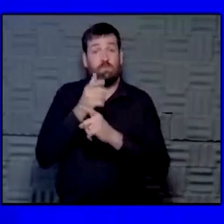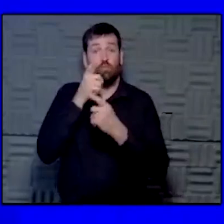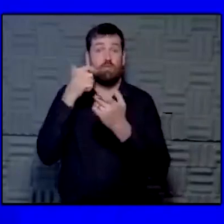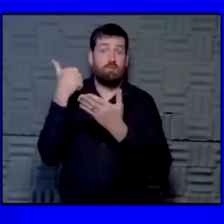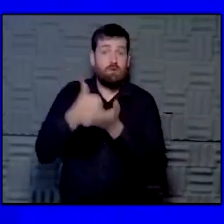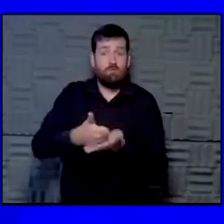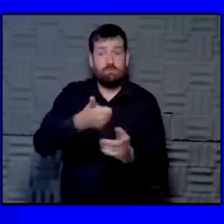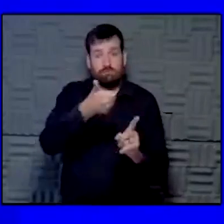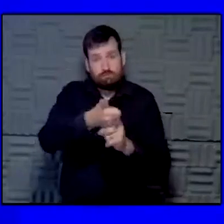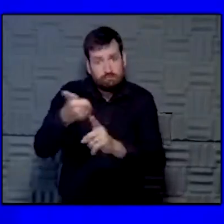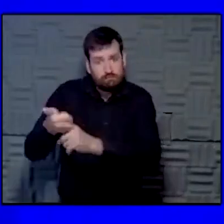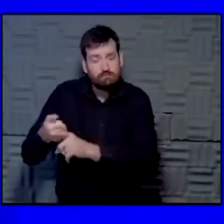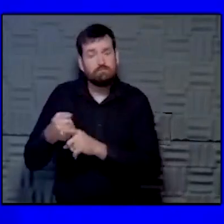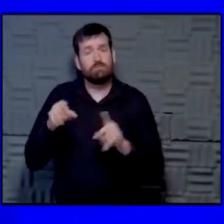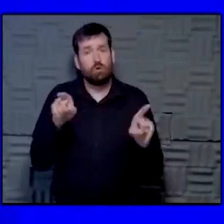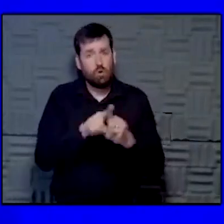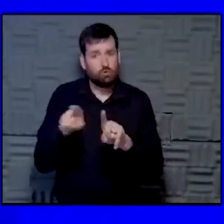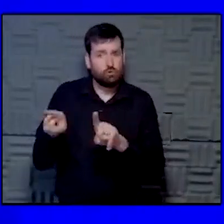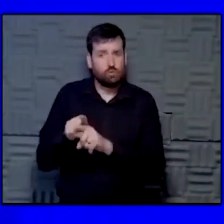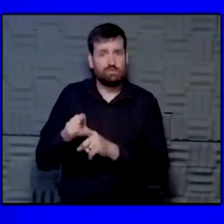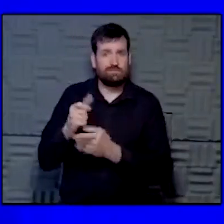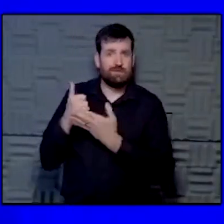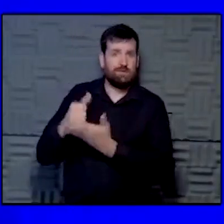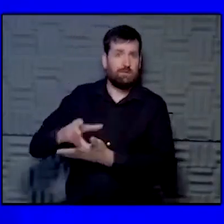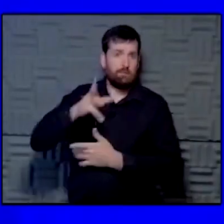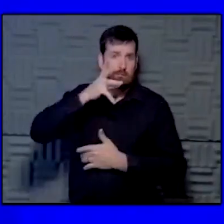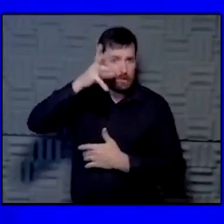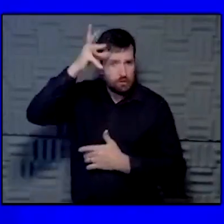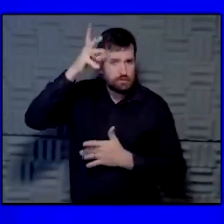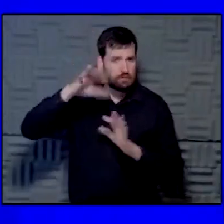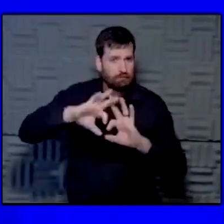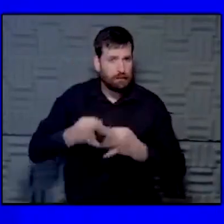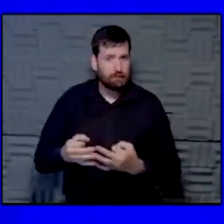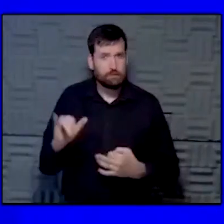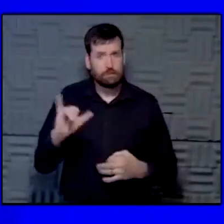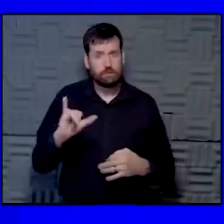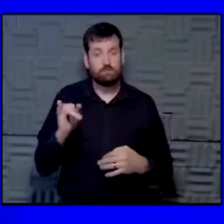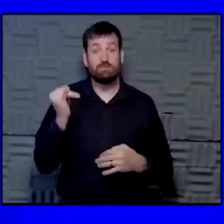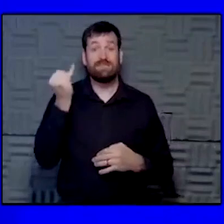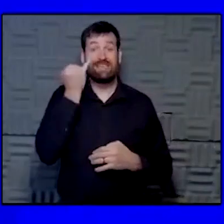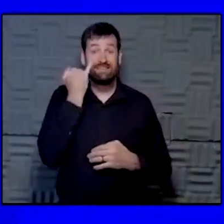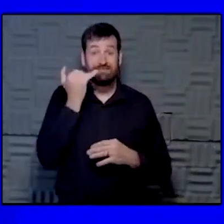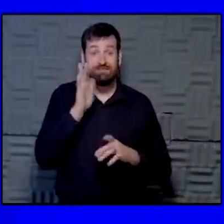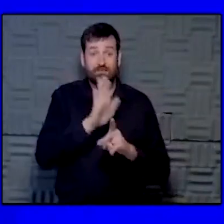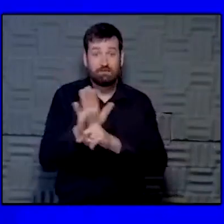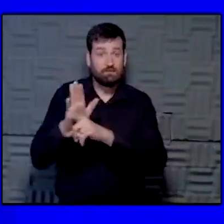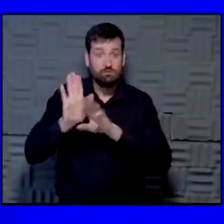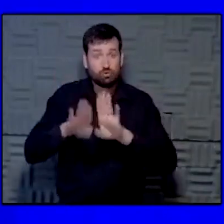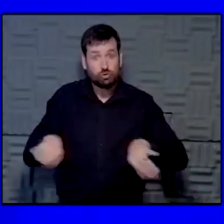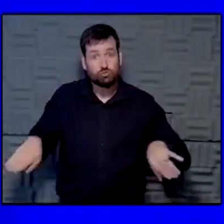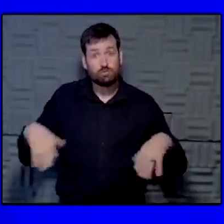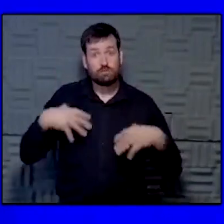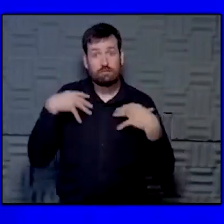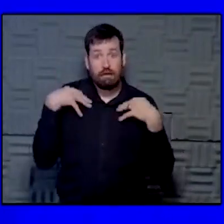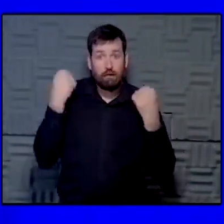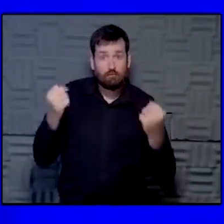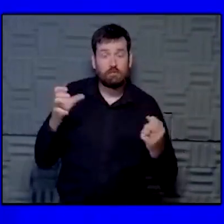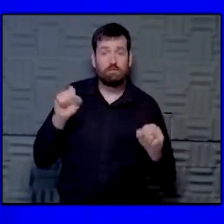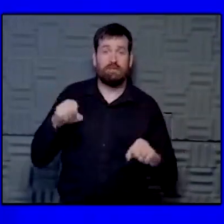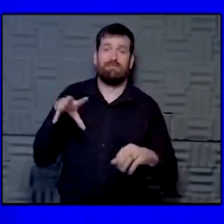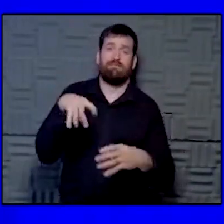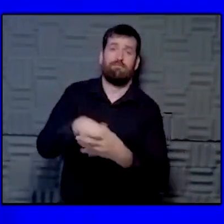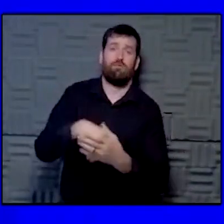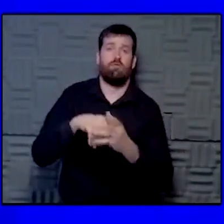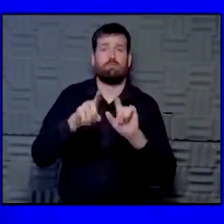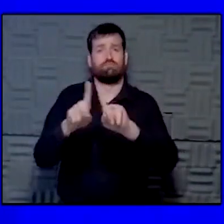them individually and also I think help the parents and help the family members, because if your children are well, if they're able to do participation